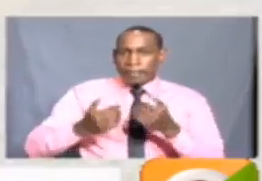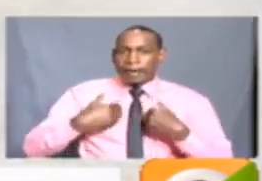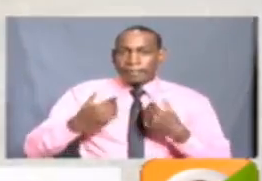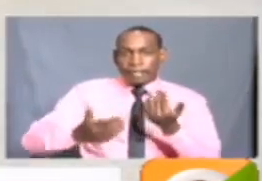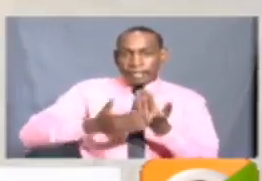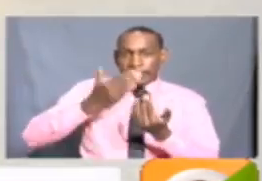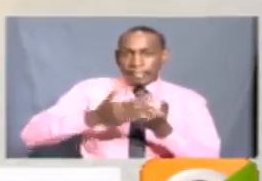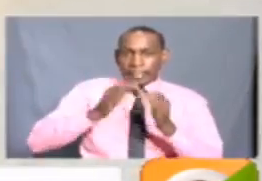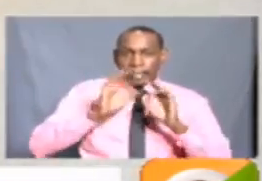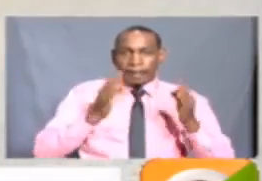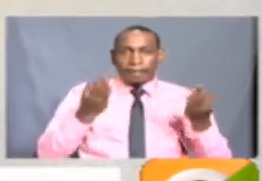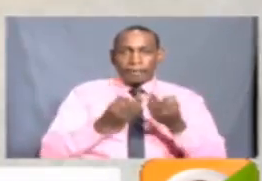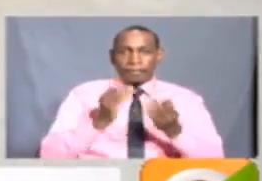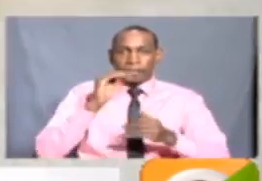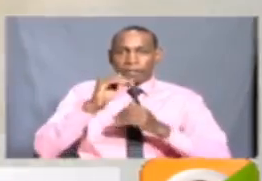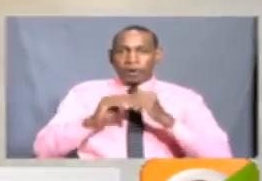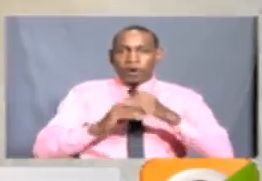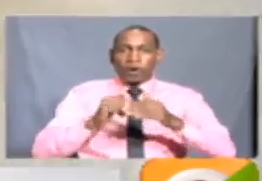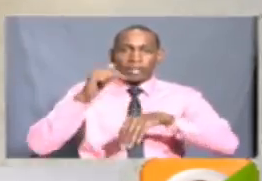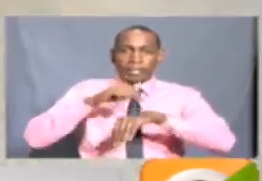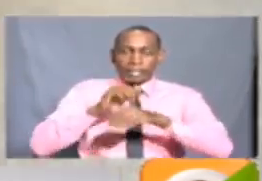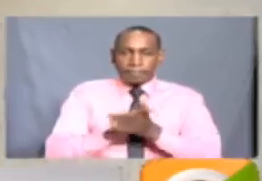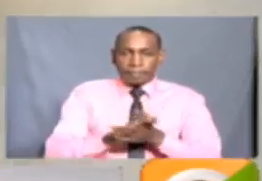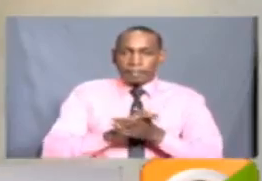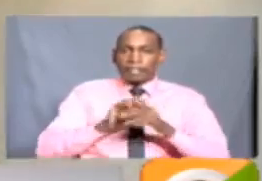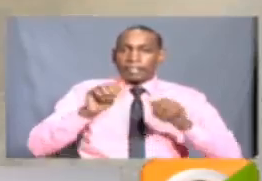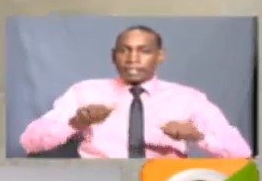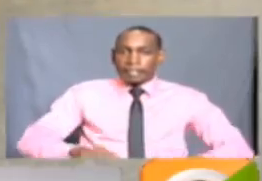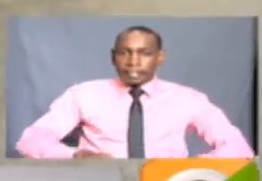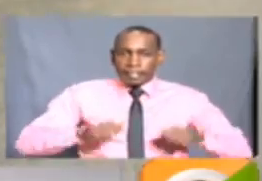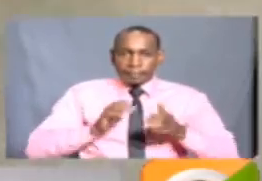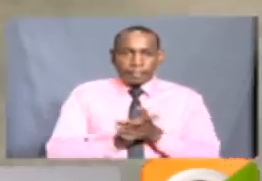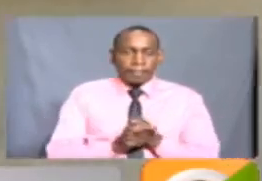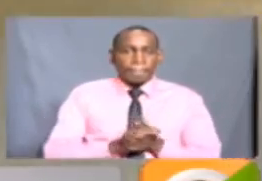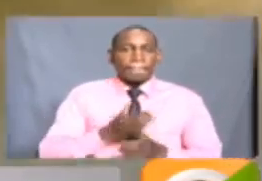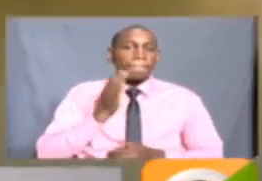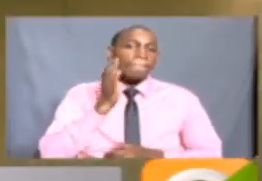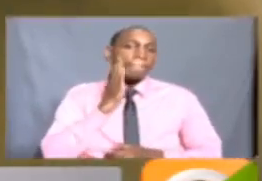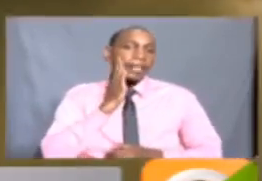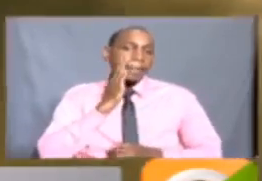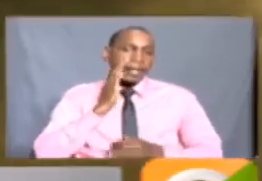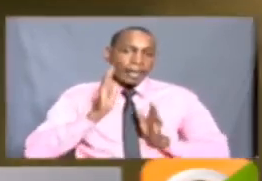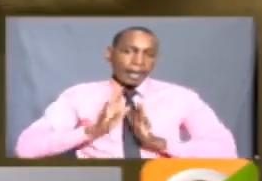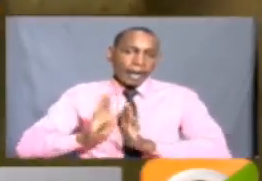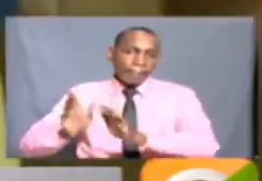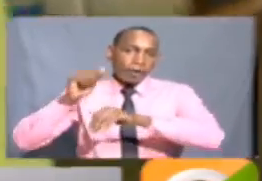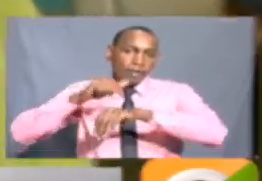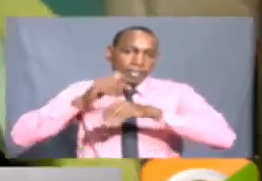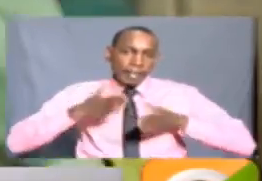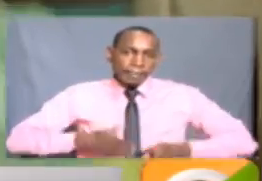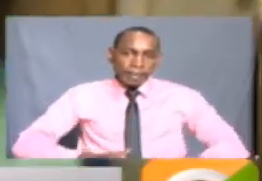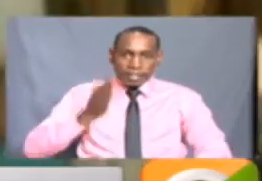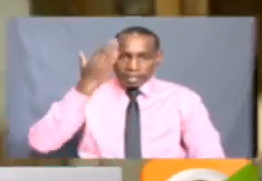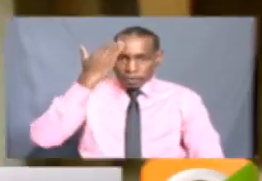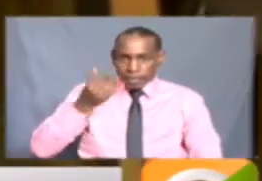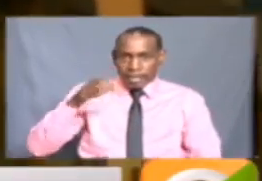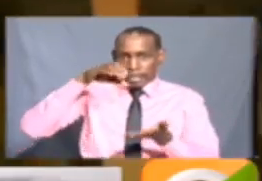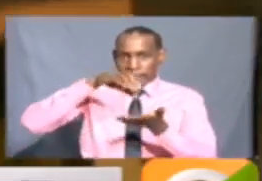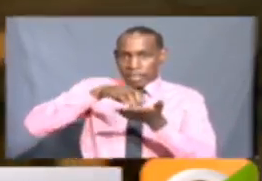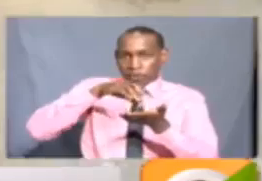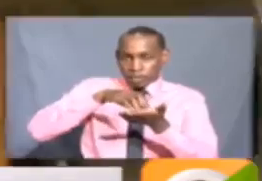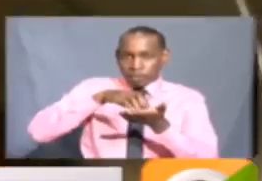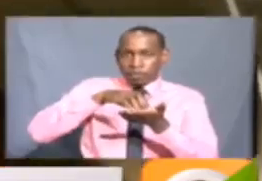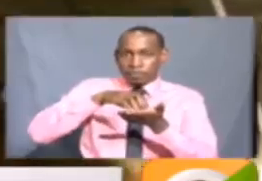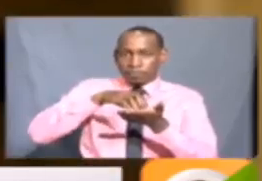family for the entire time he has lived. He was abandoned by the mother at birth due to a condition called